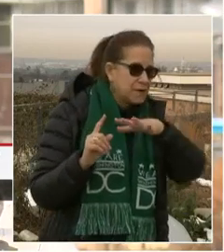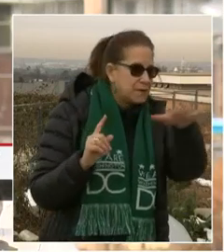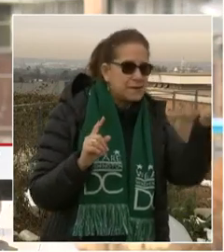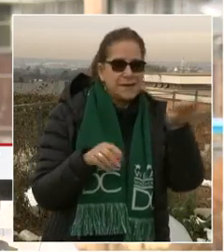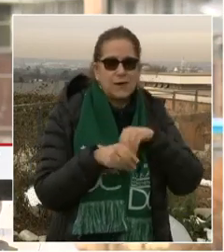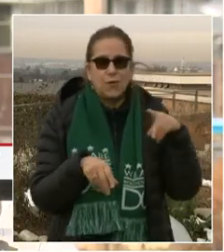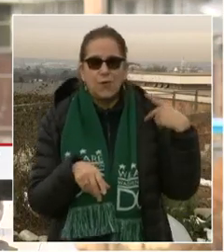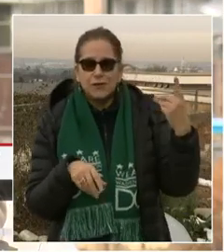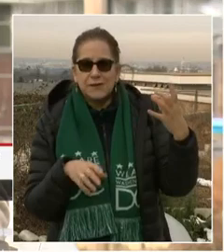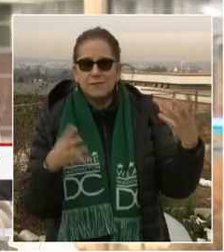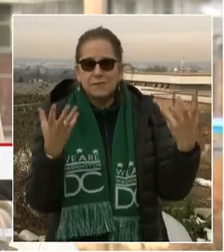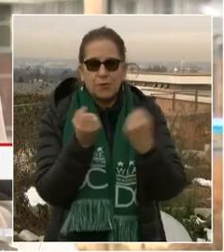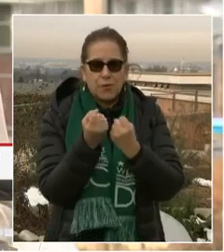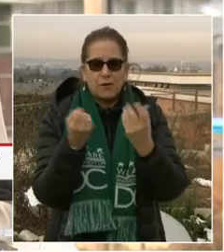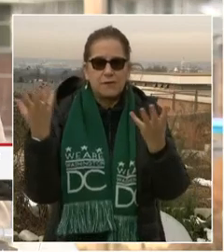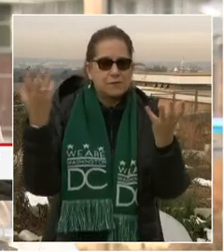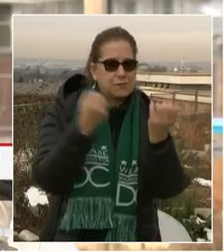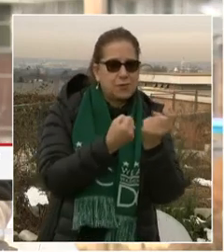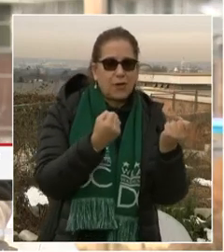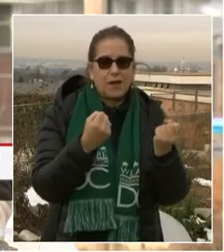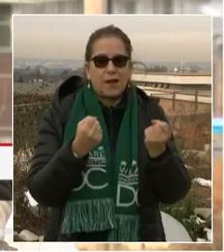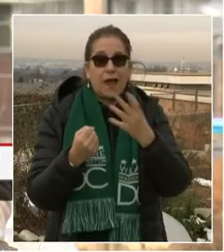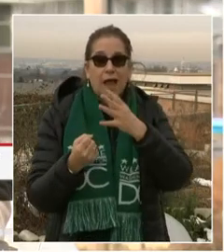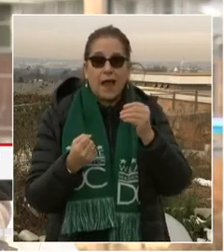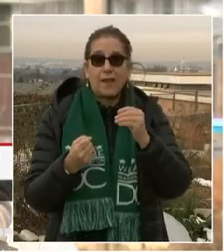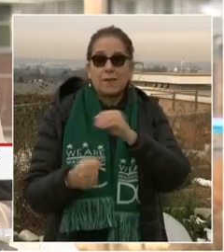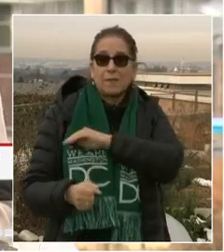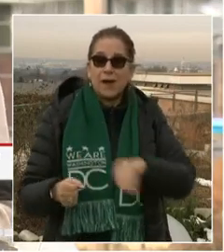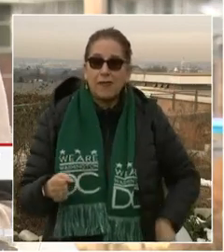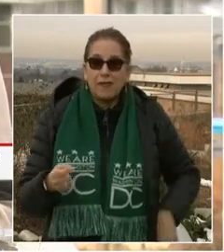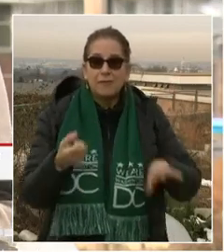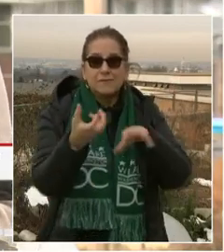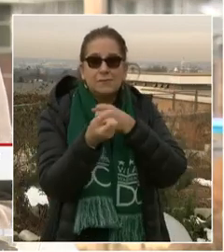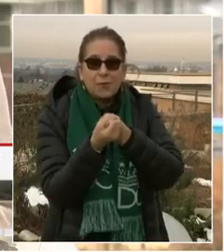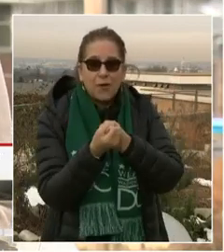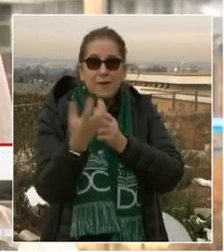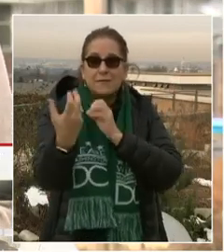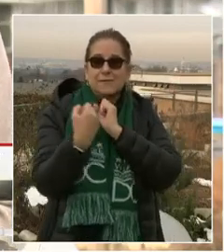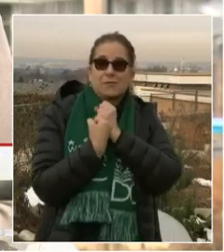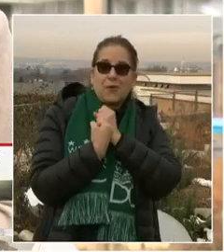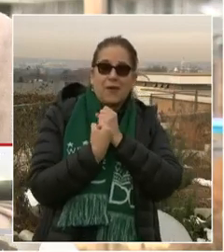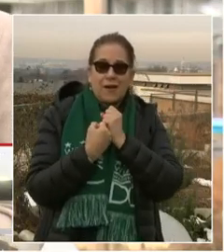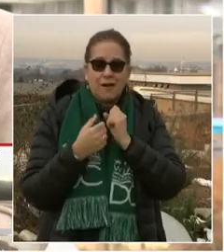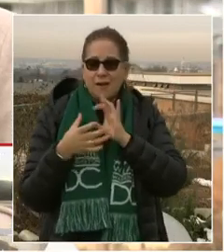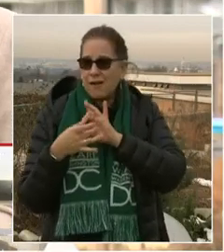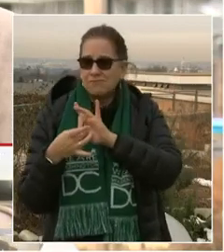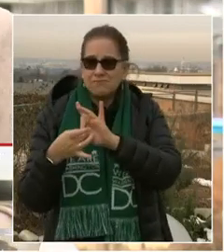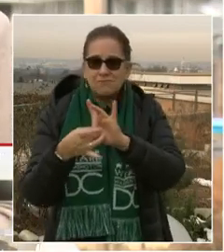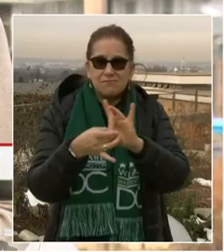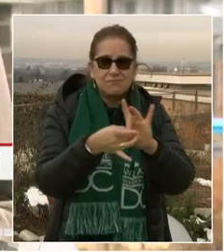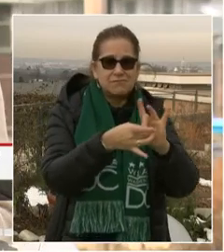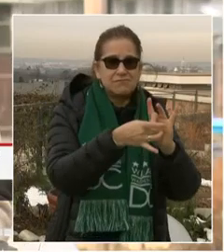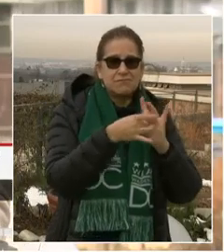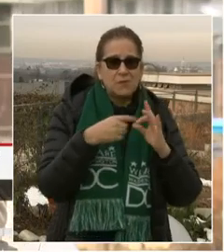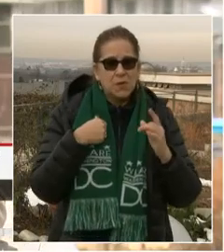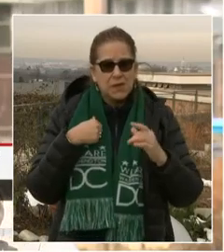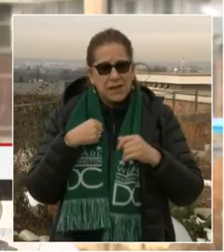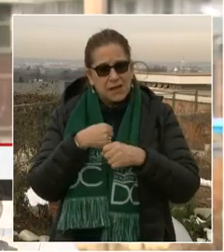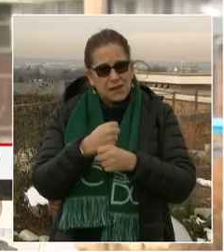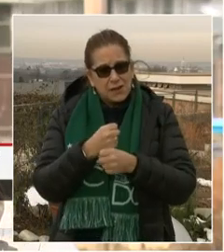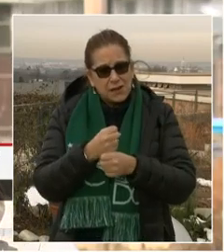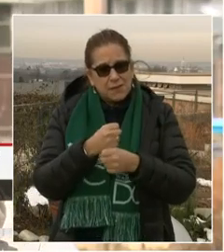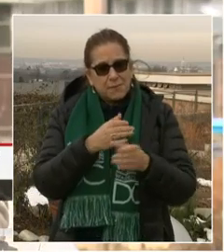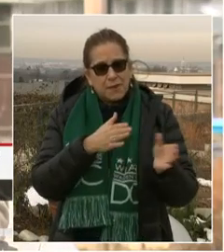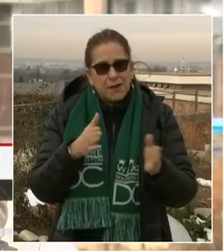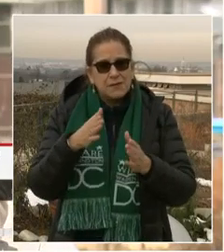and support policies and initiatives that can help women thrive and help support our families towards the middle